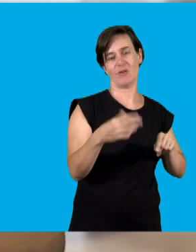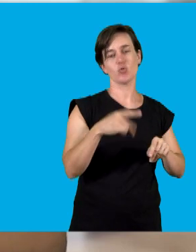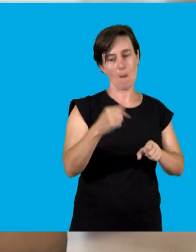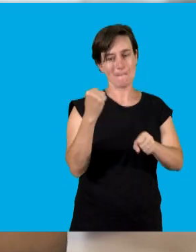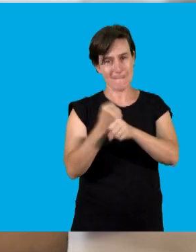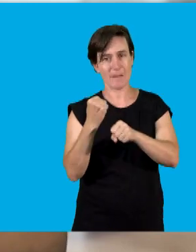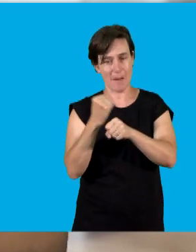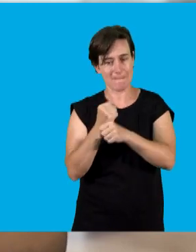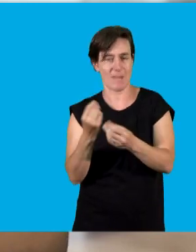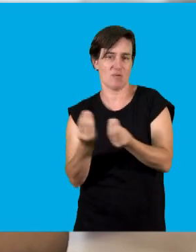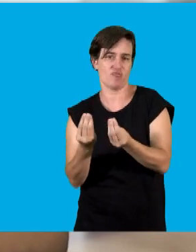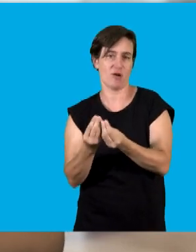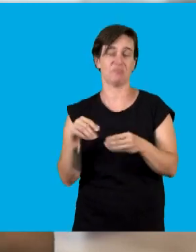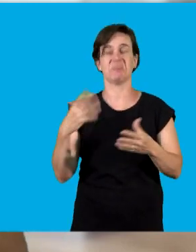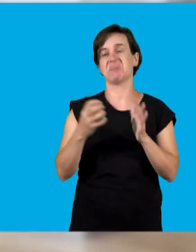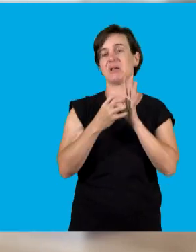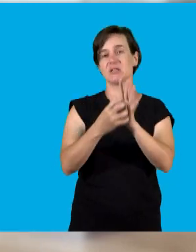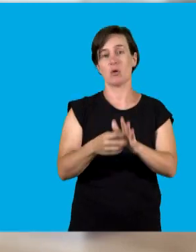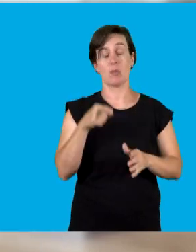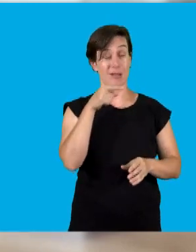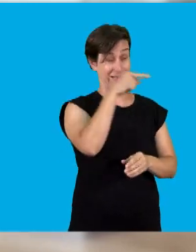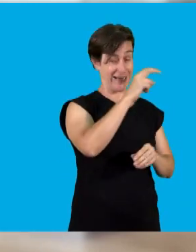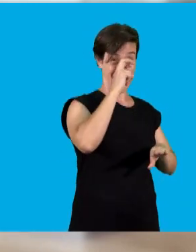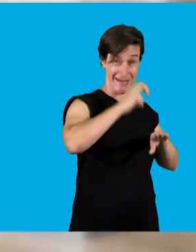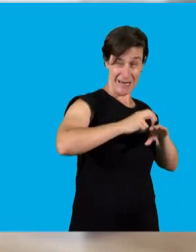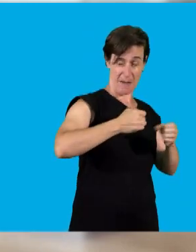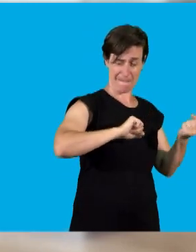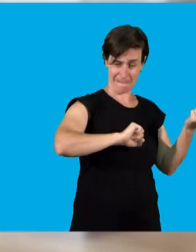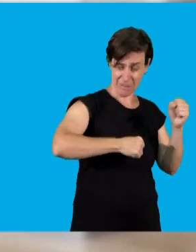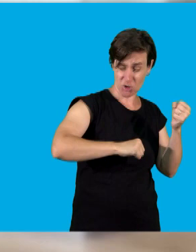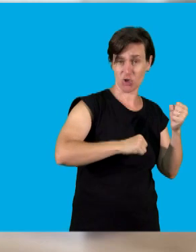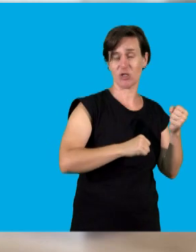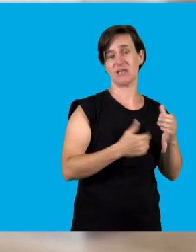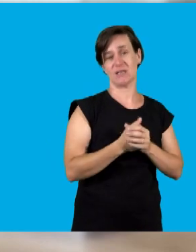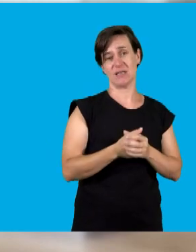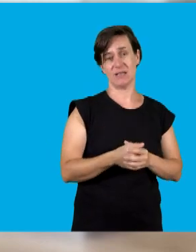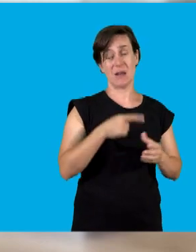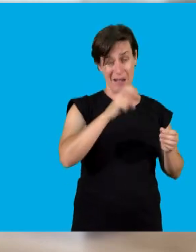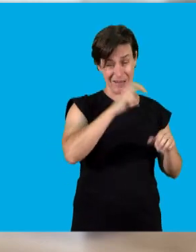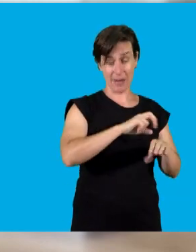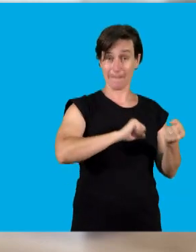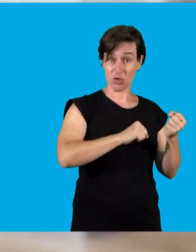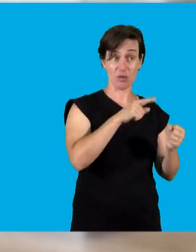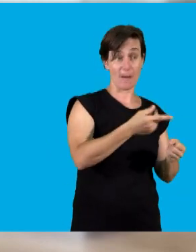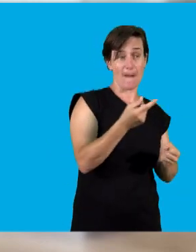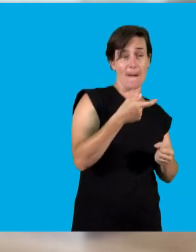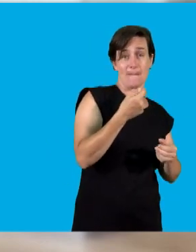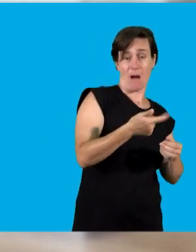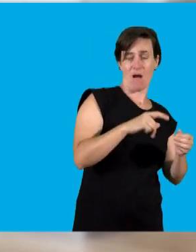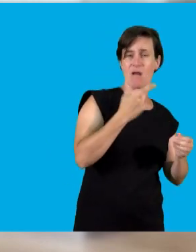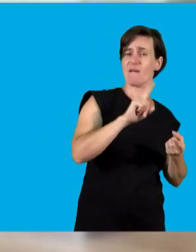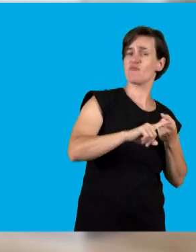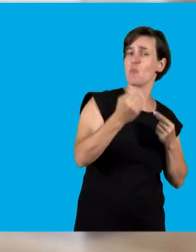sector for manufactured goods. For instance, your machinery, your equipment, the primary sector buy those machines from